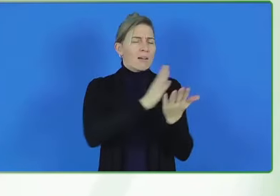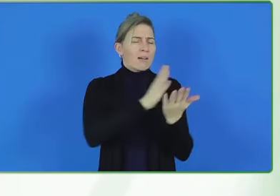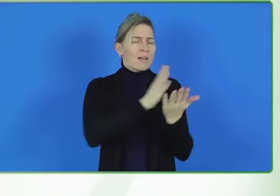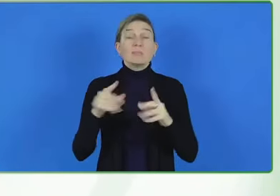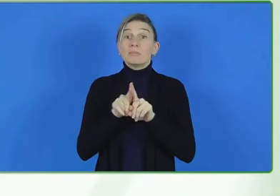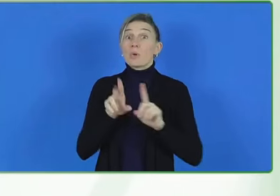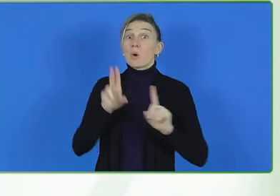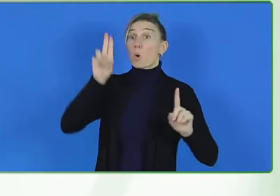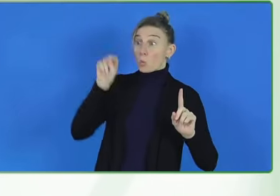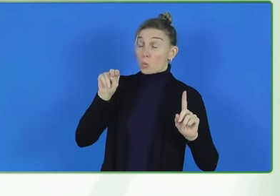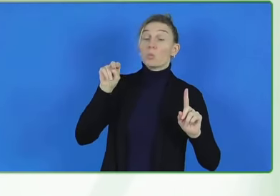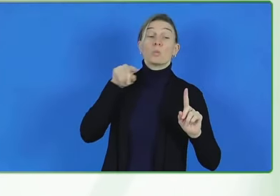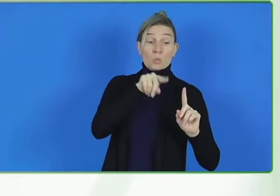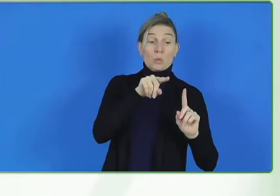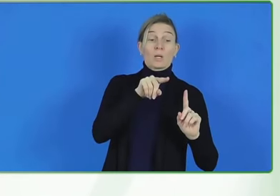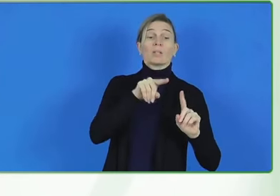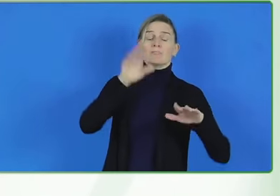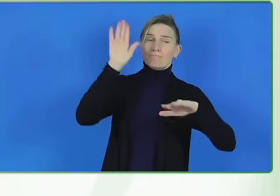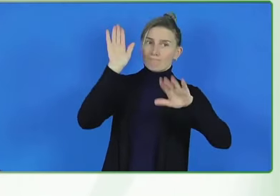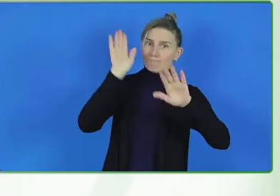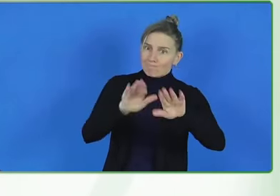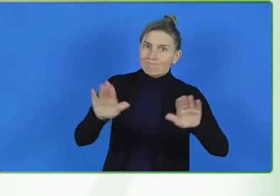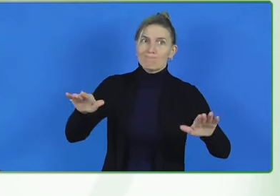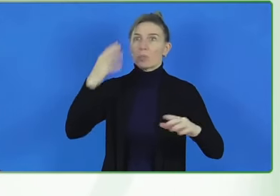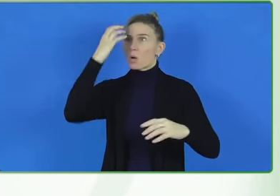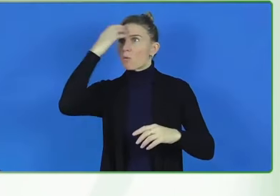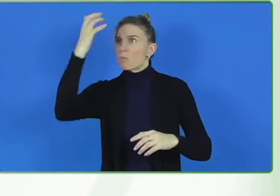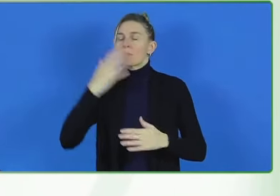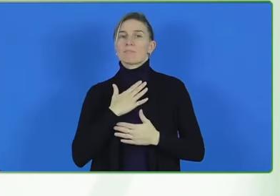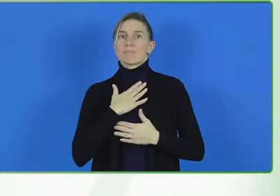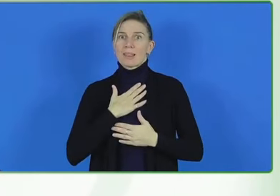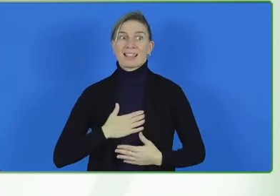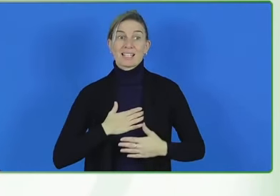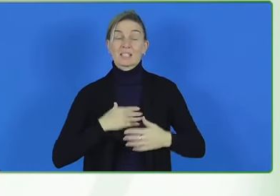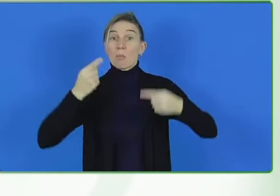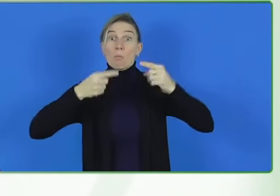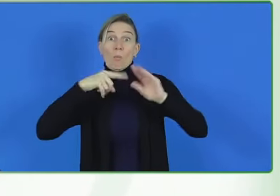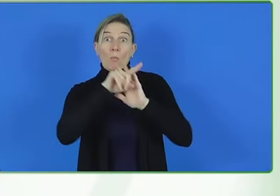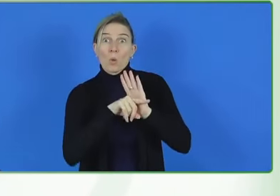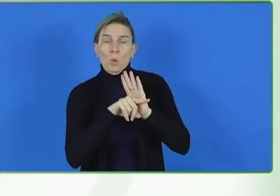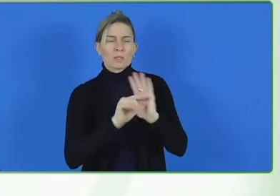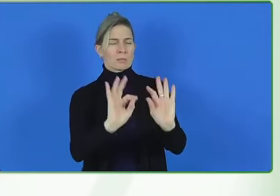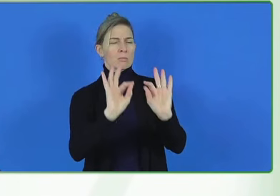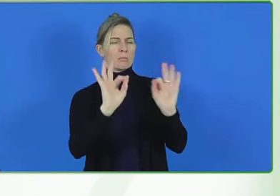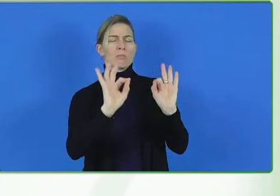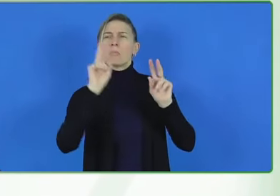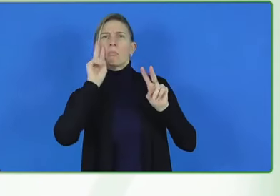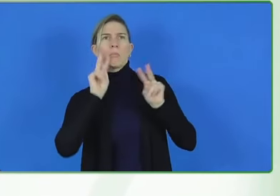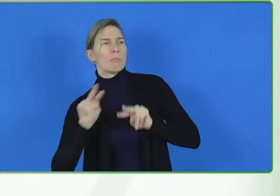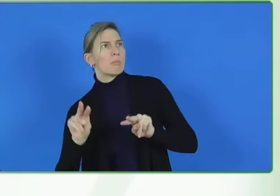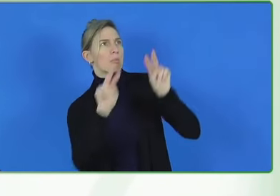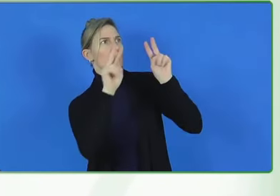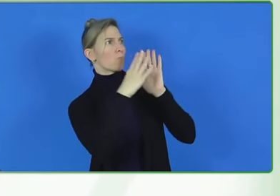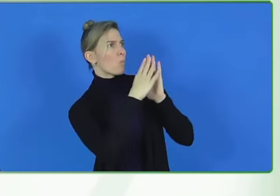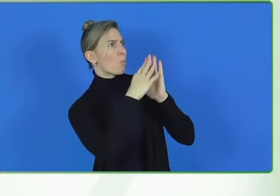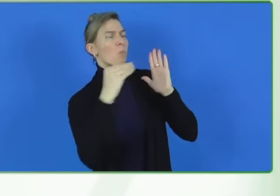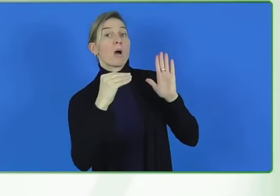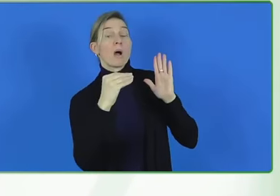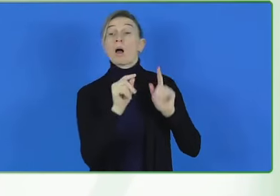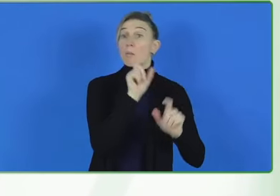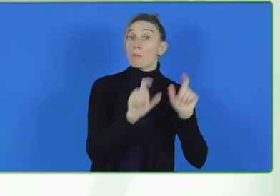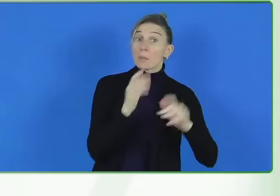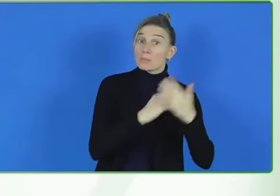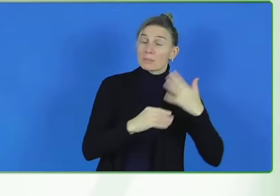entities and governments to propose model policies and good practices to promote the inclusion of persons with disabilities in